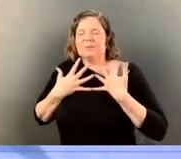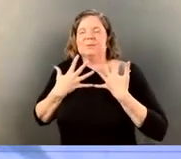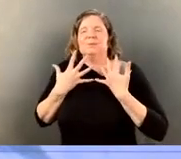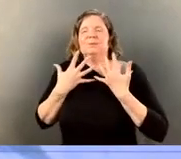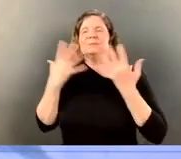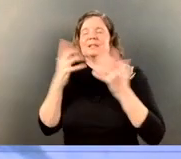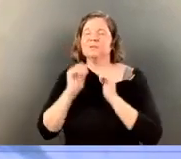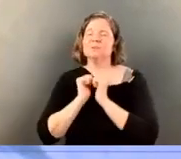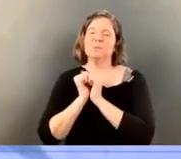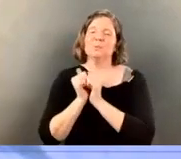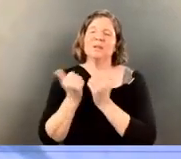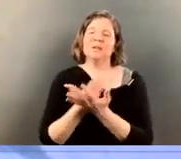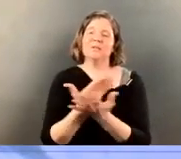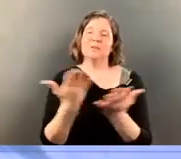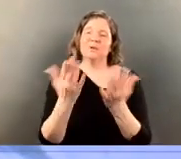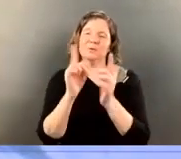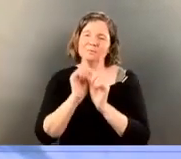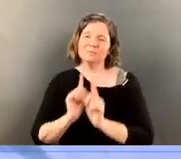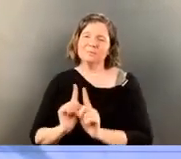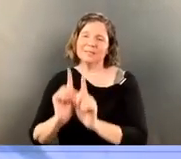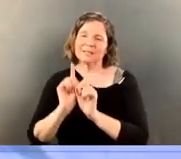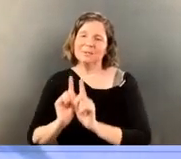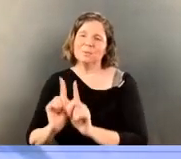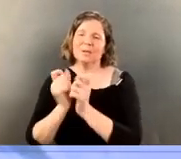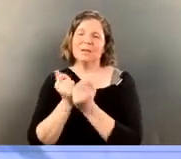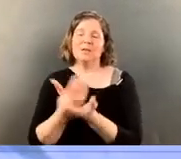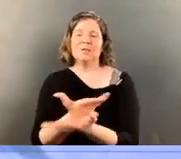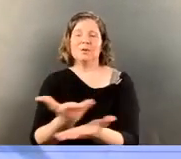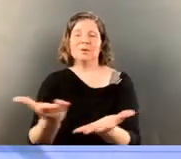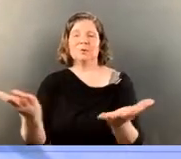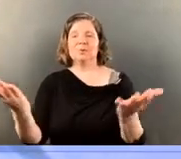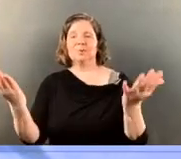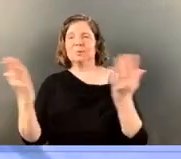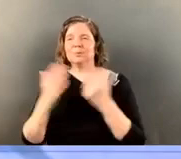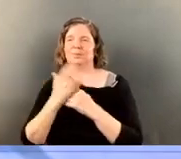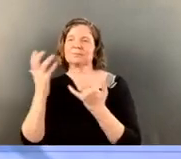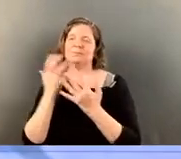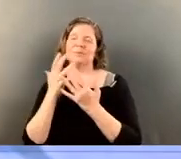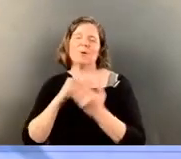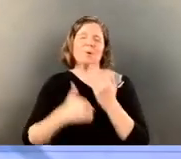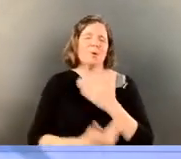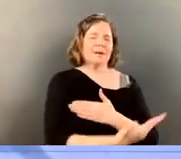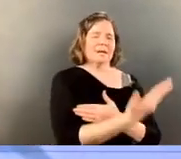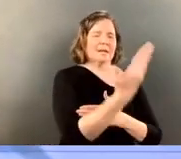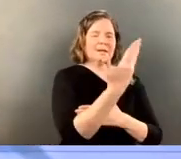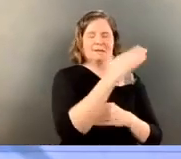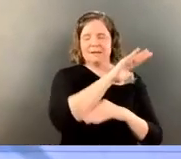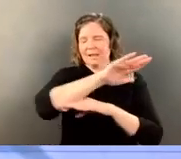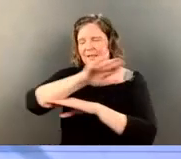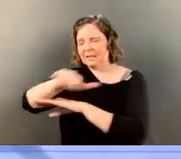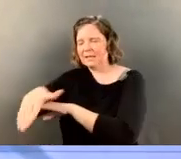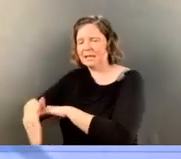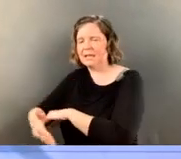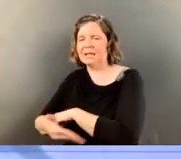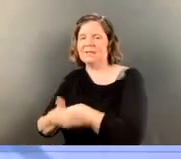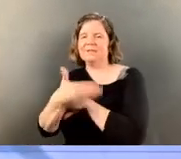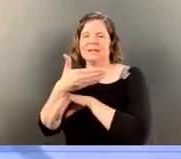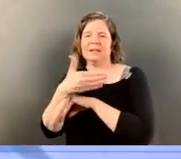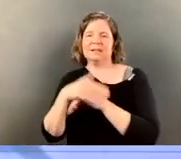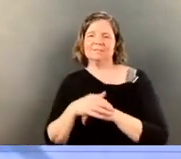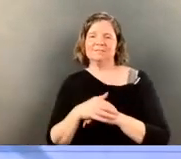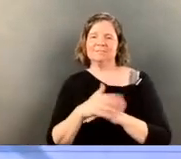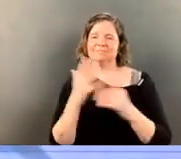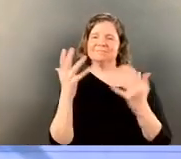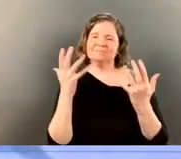you. He is with you. He is with you in the morning, in the